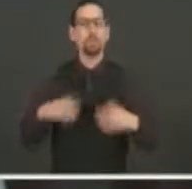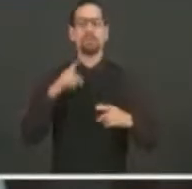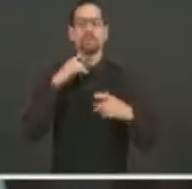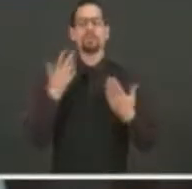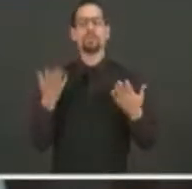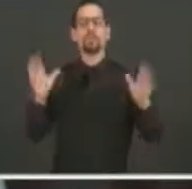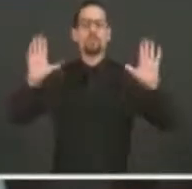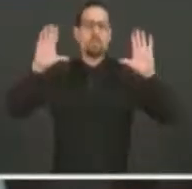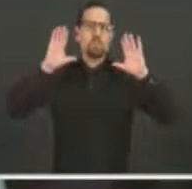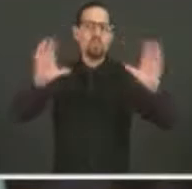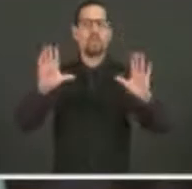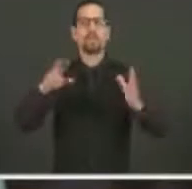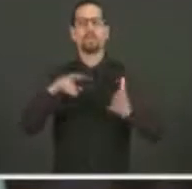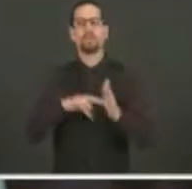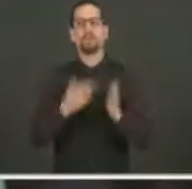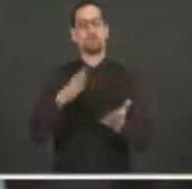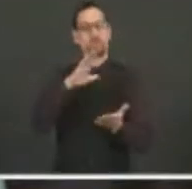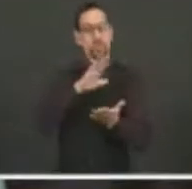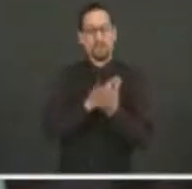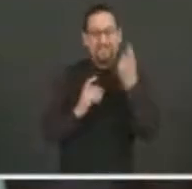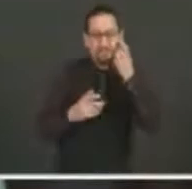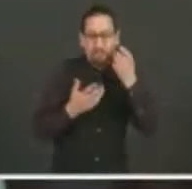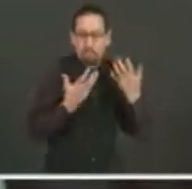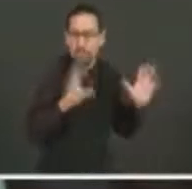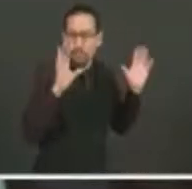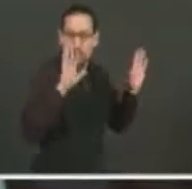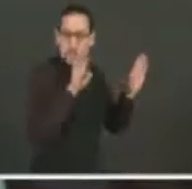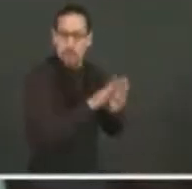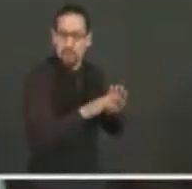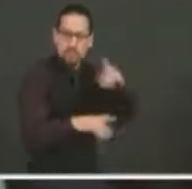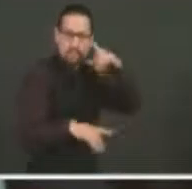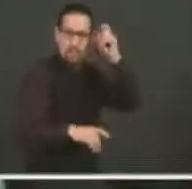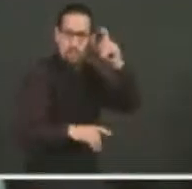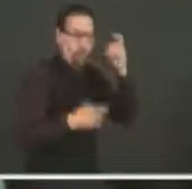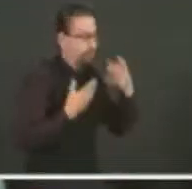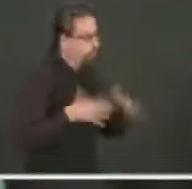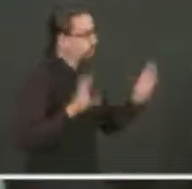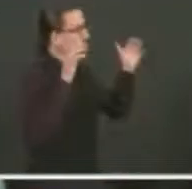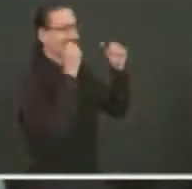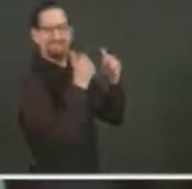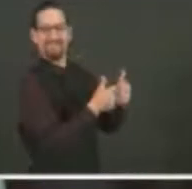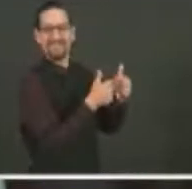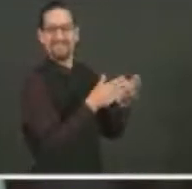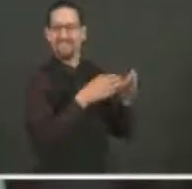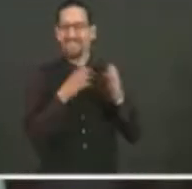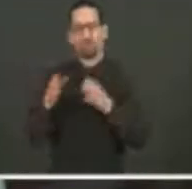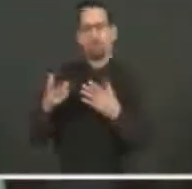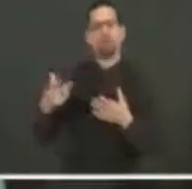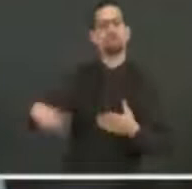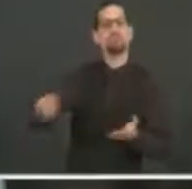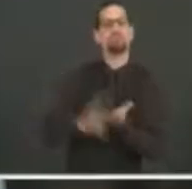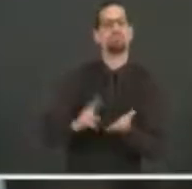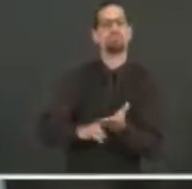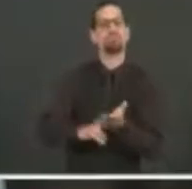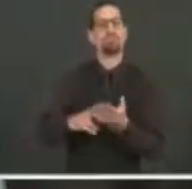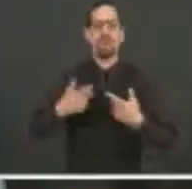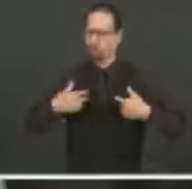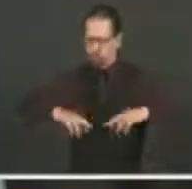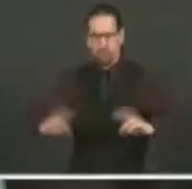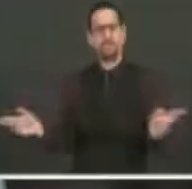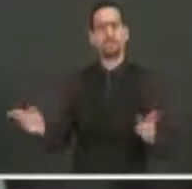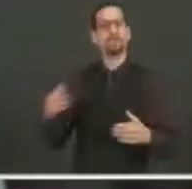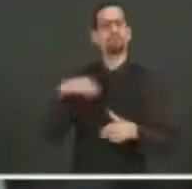school year. It's summer, and thousands of you have taken the initiative to go online and sign up for